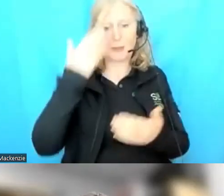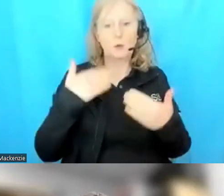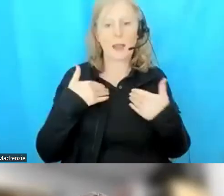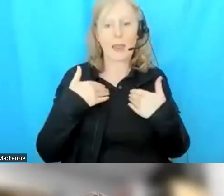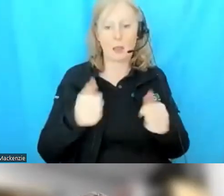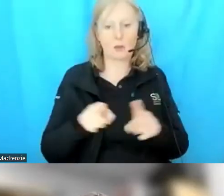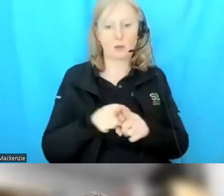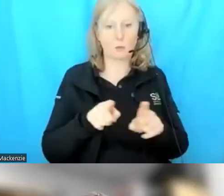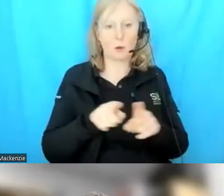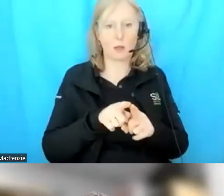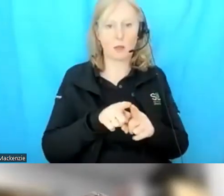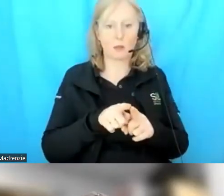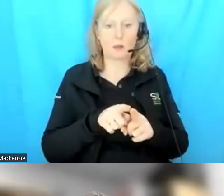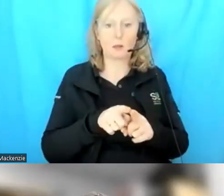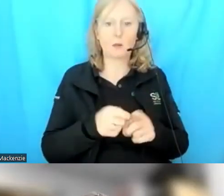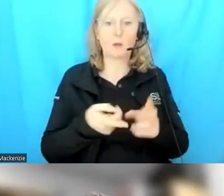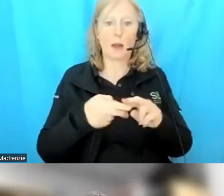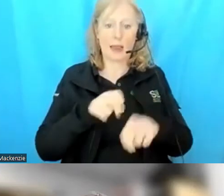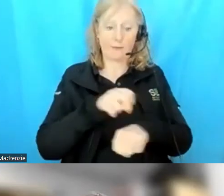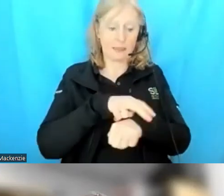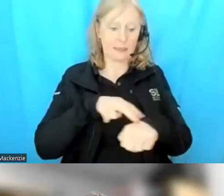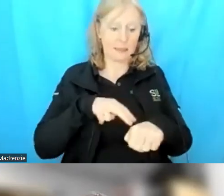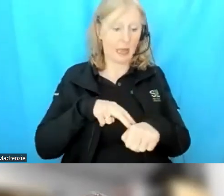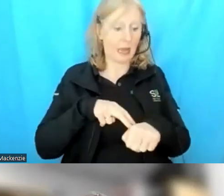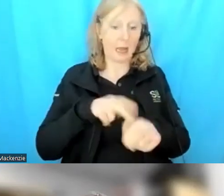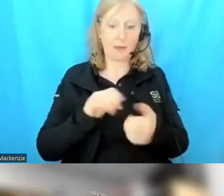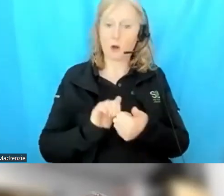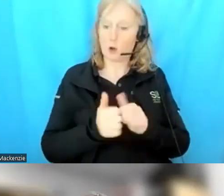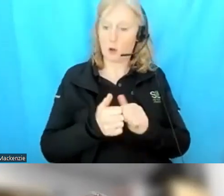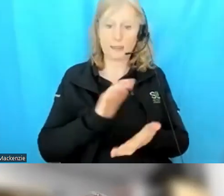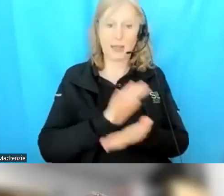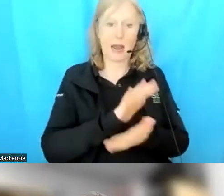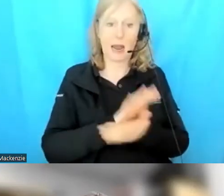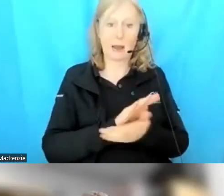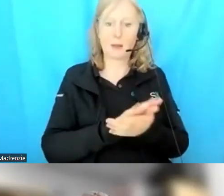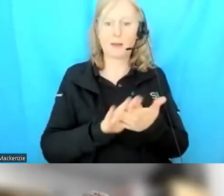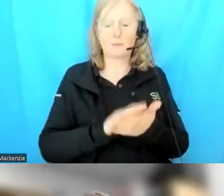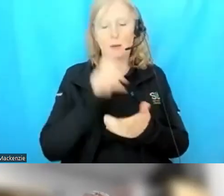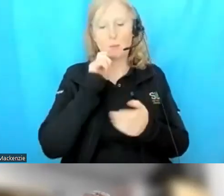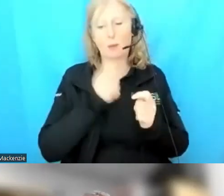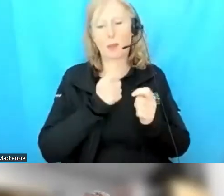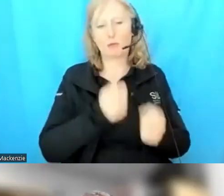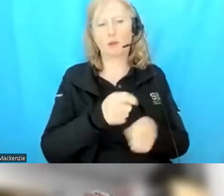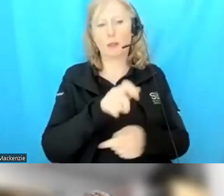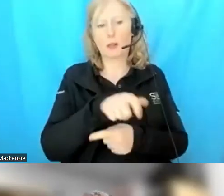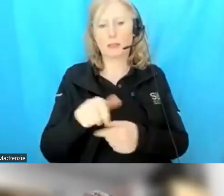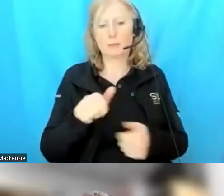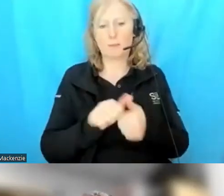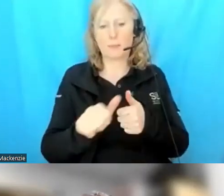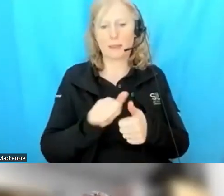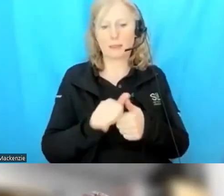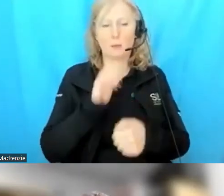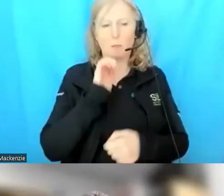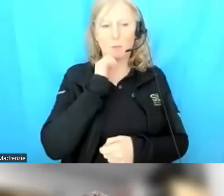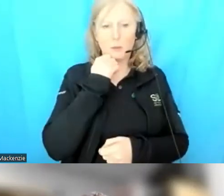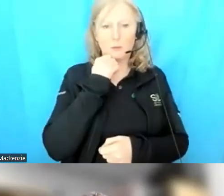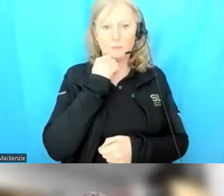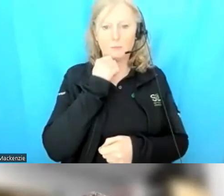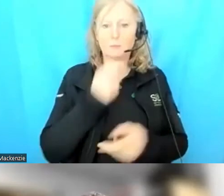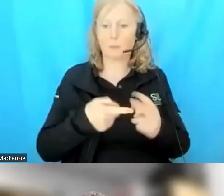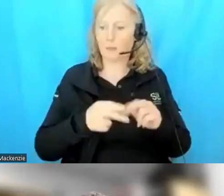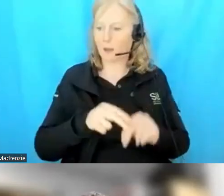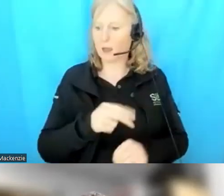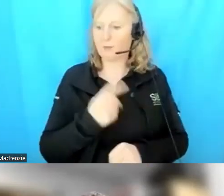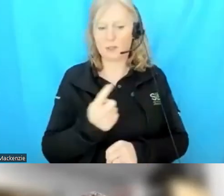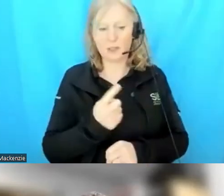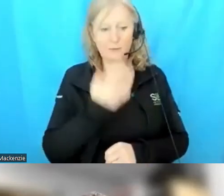thing is that if your staff and your colleagues are happy, they treat your customers so much better. And you know how it is. You know, if you're in a bad mood